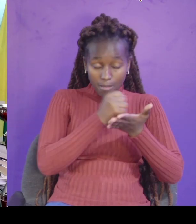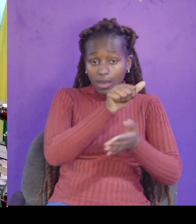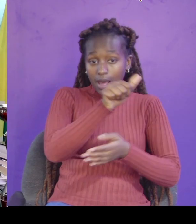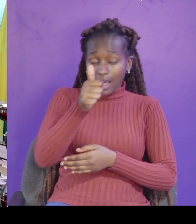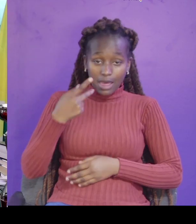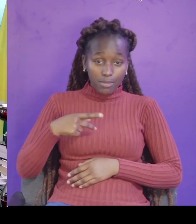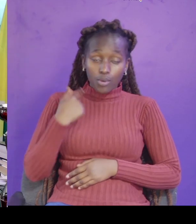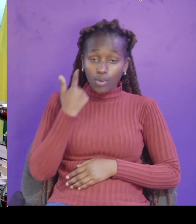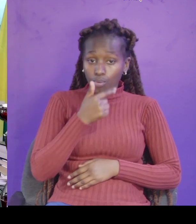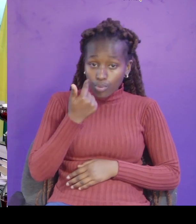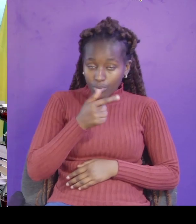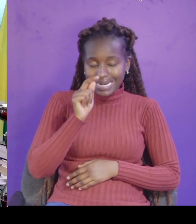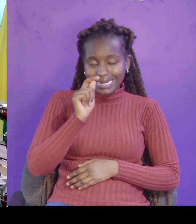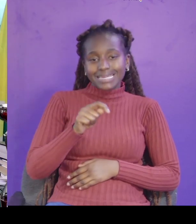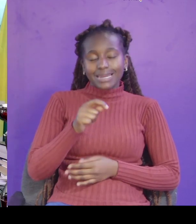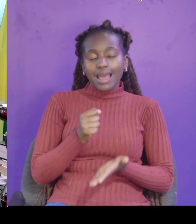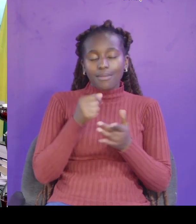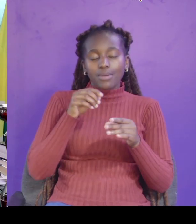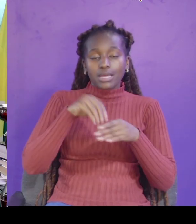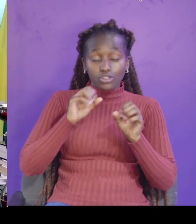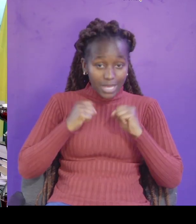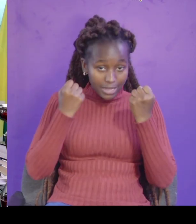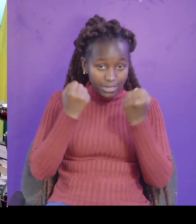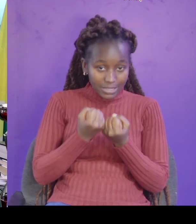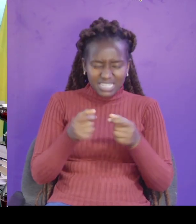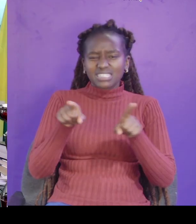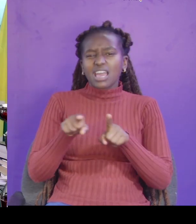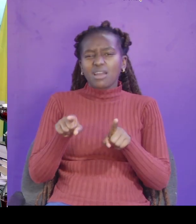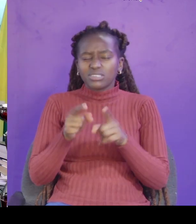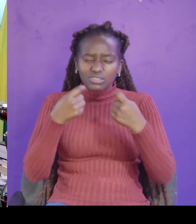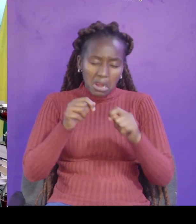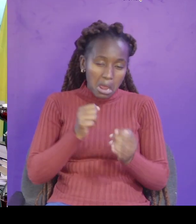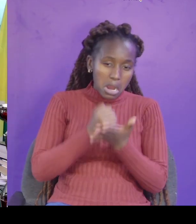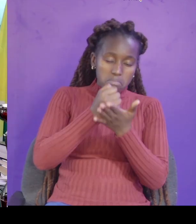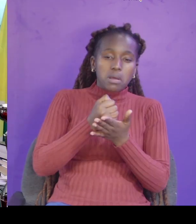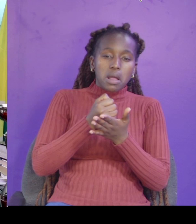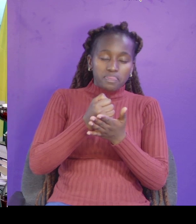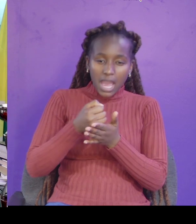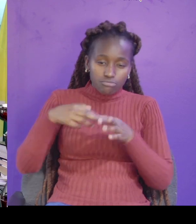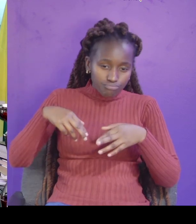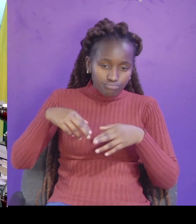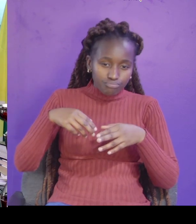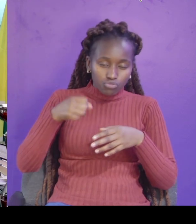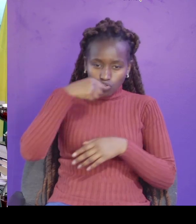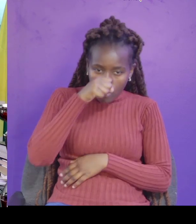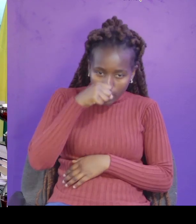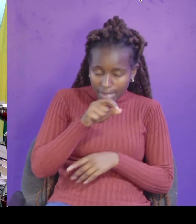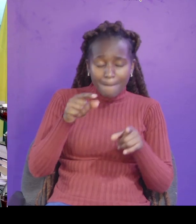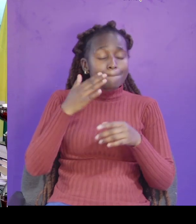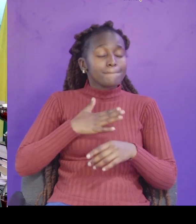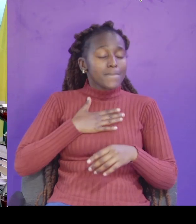needing society, including that's the street families. My most target is the street